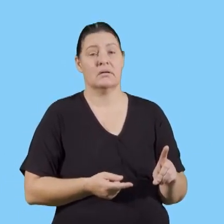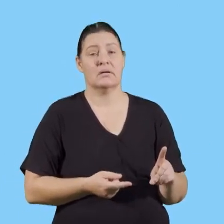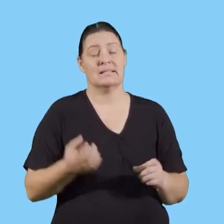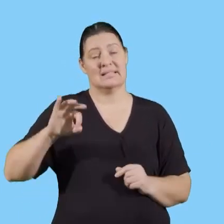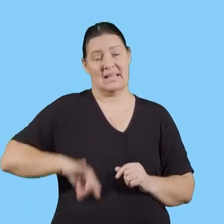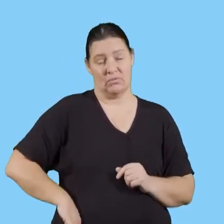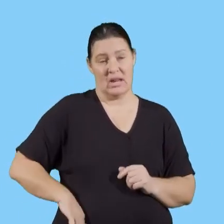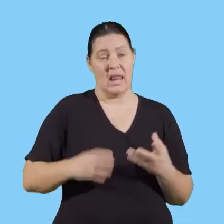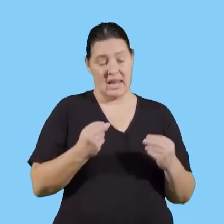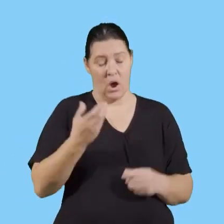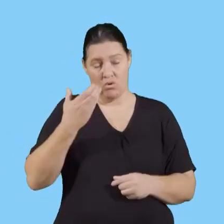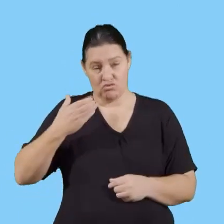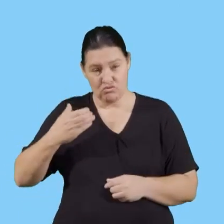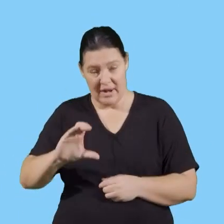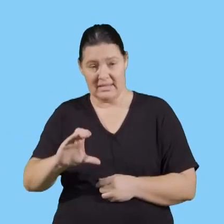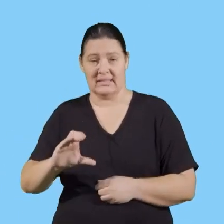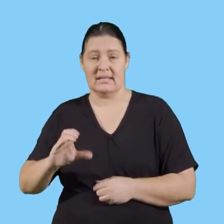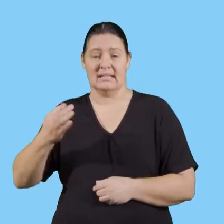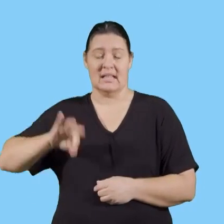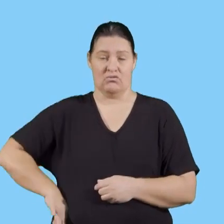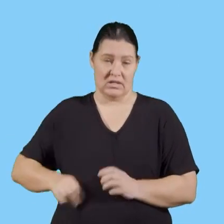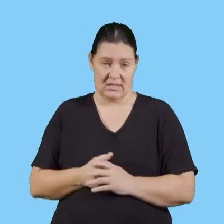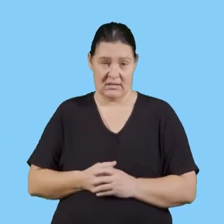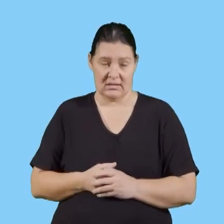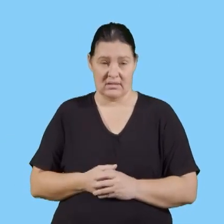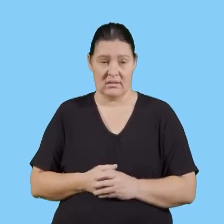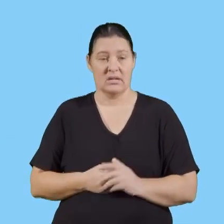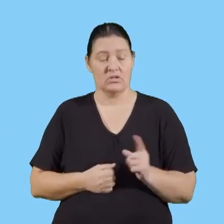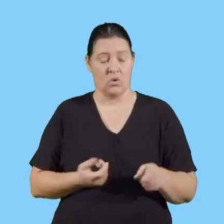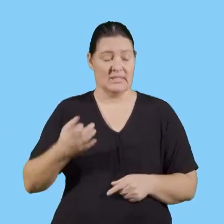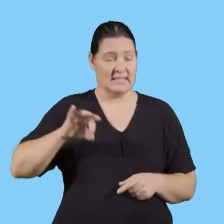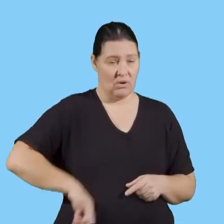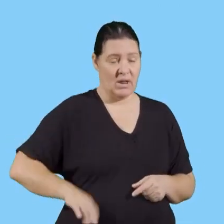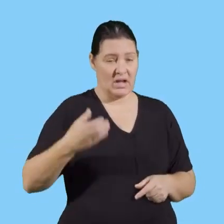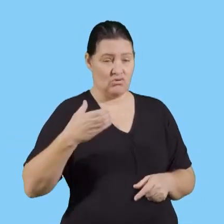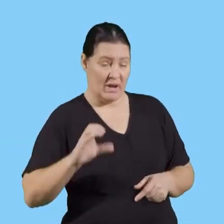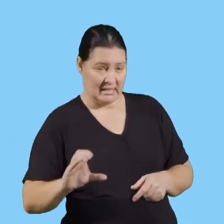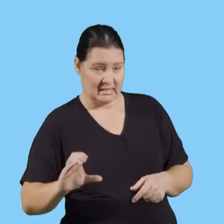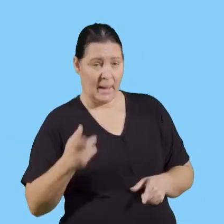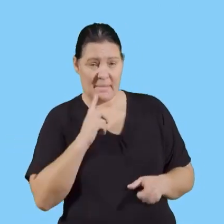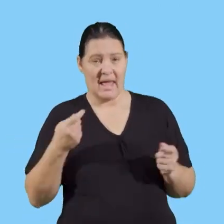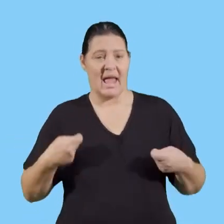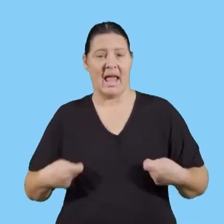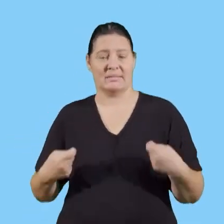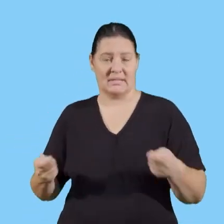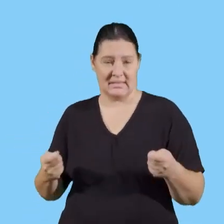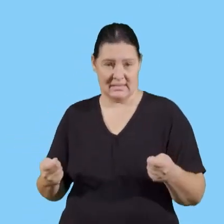to credit our salaries. So once we're crediting our salaries, remember this is an expense.